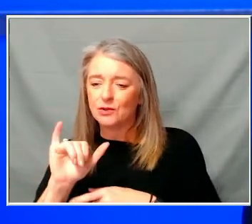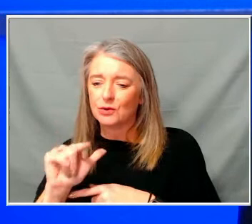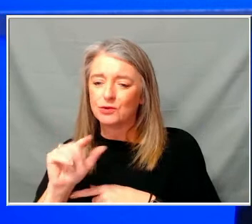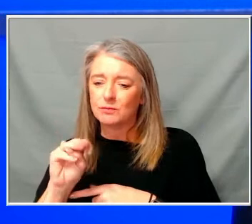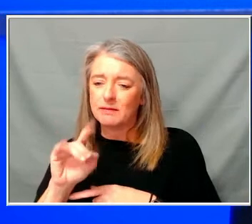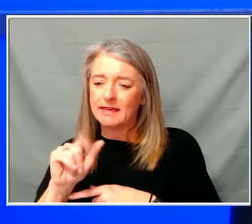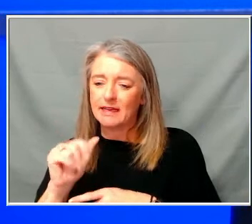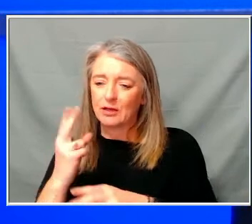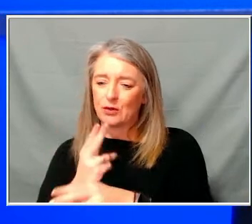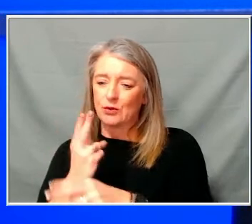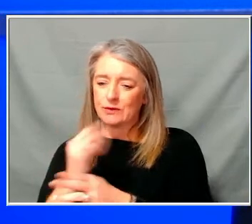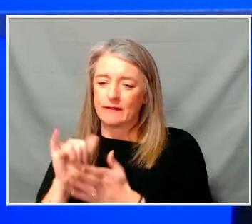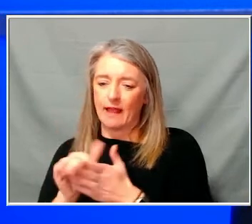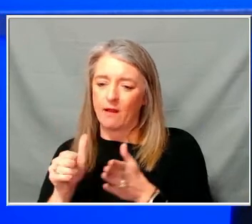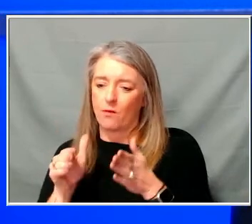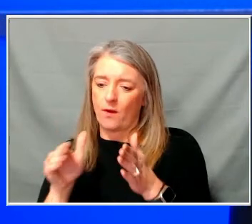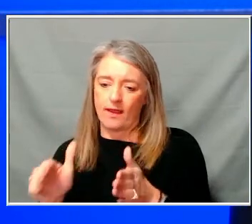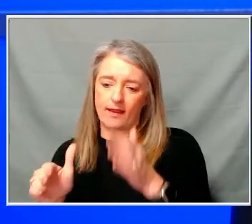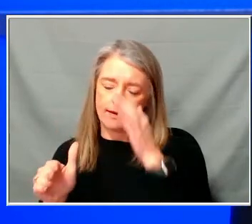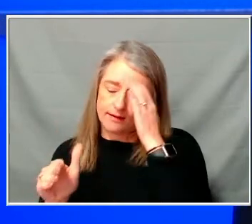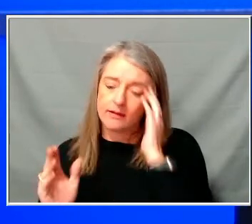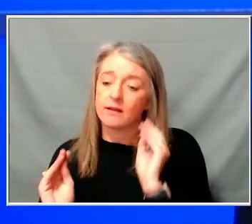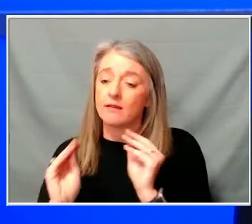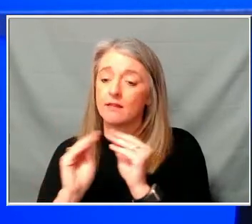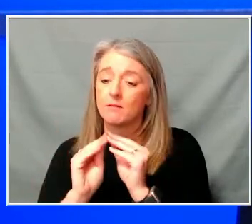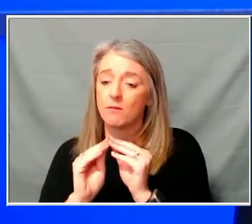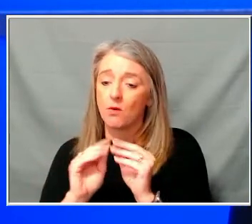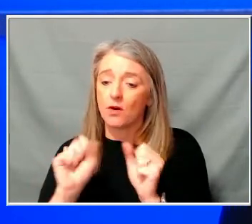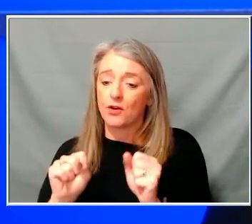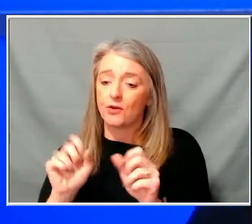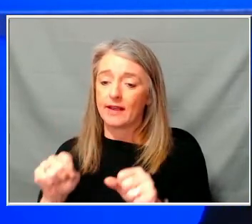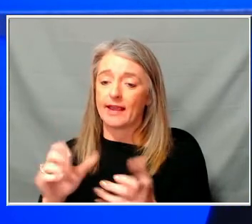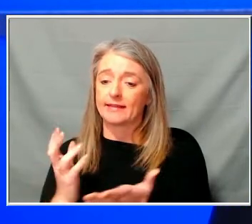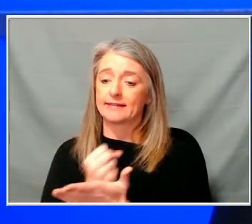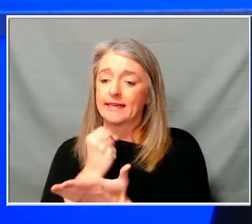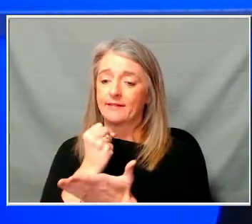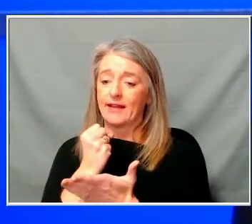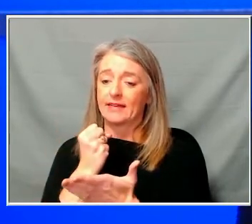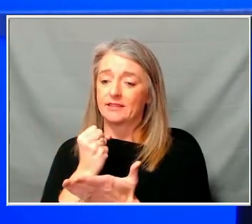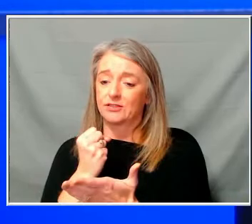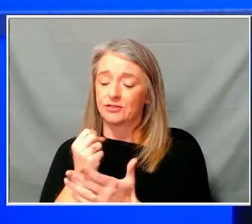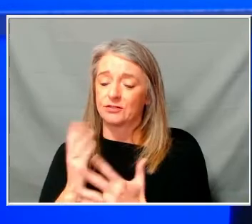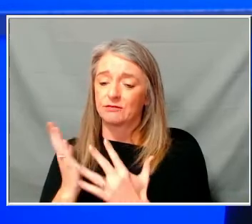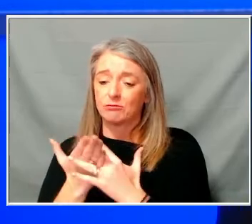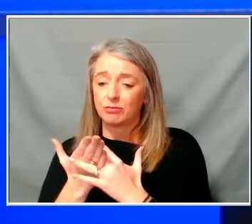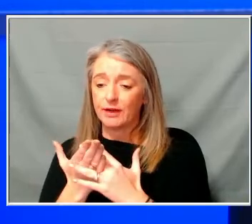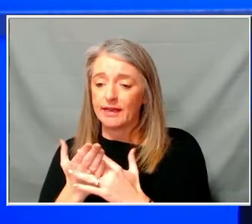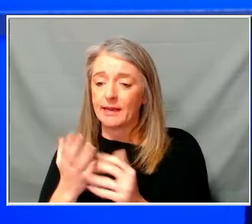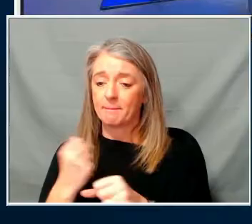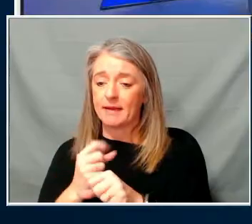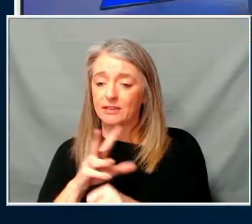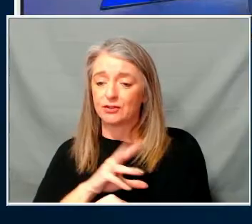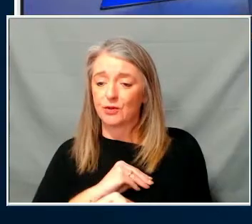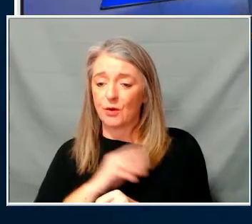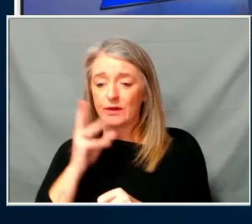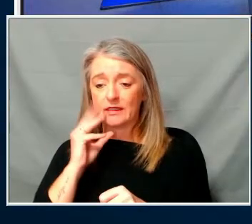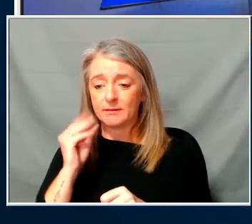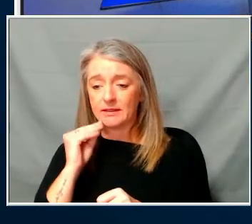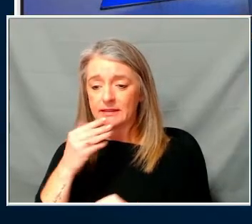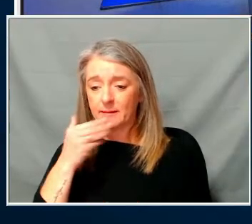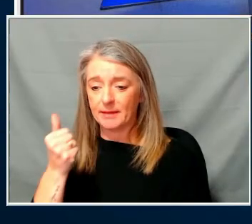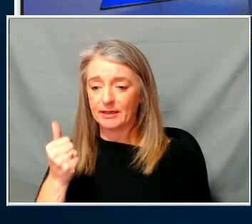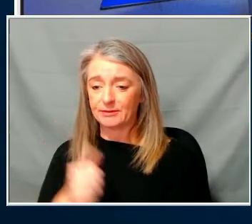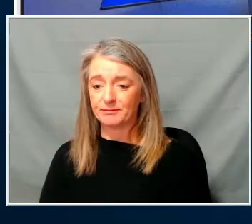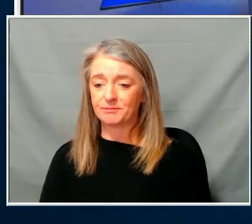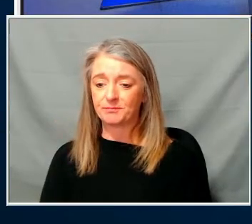for. And the more that you can do to take advantage and disrupt that and make it your own experience, the better. Well said. All right,